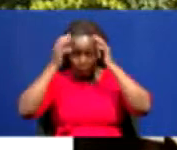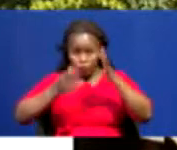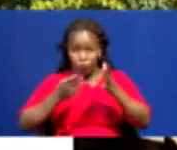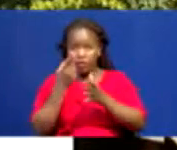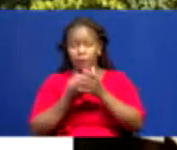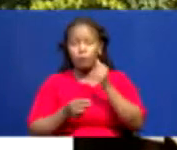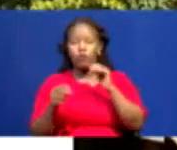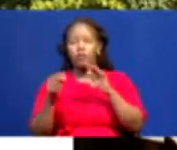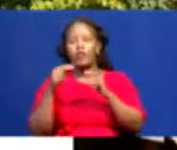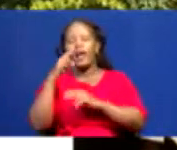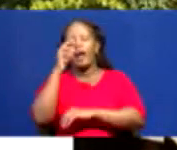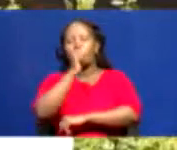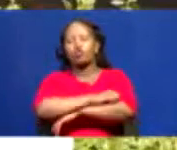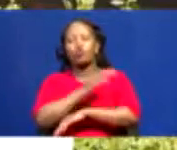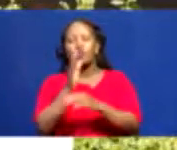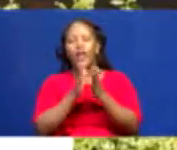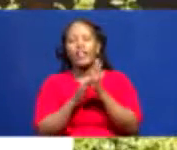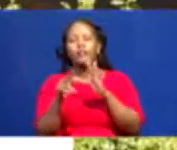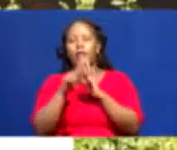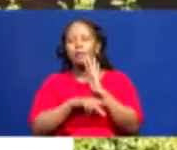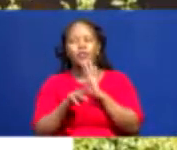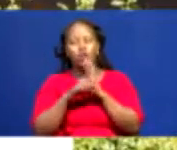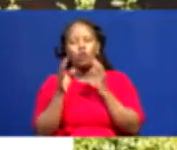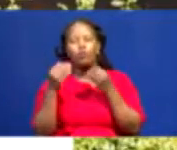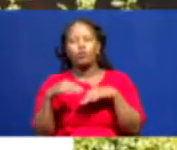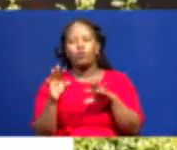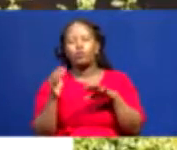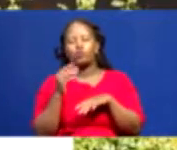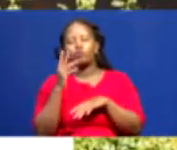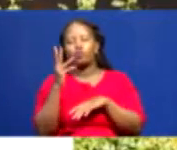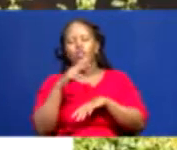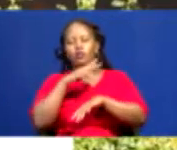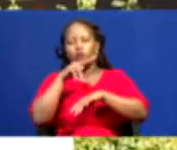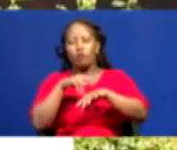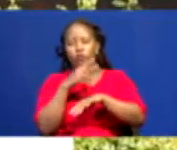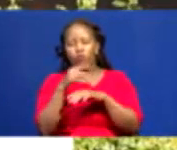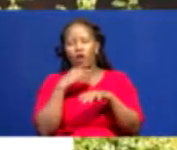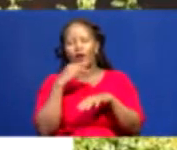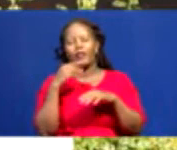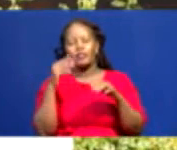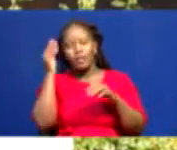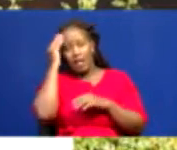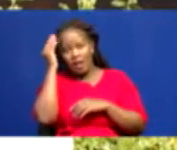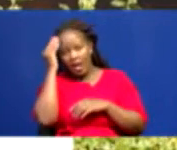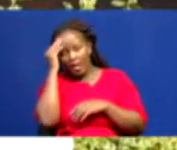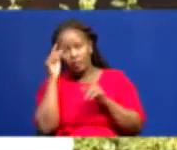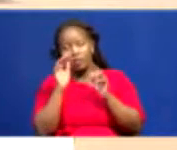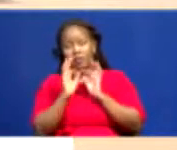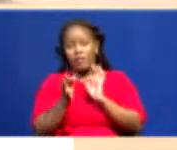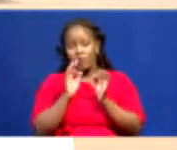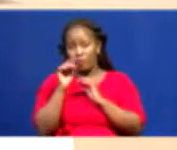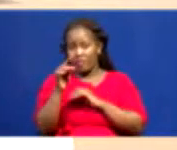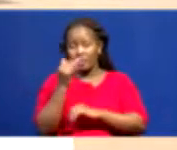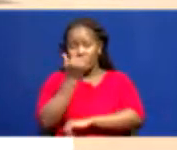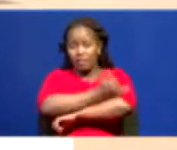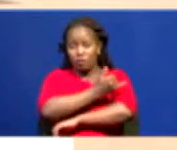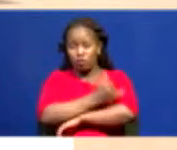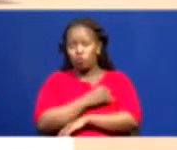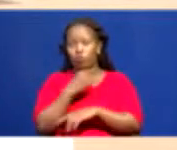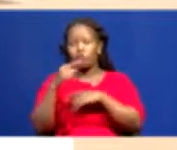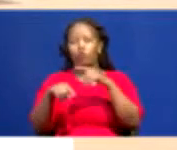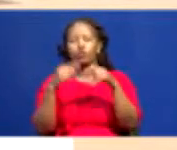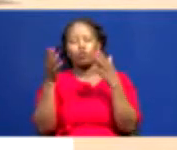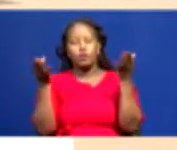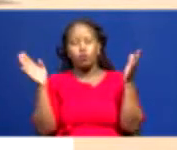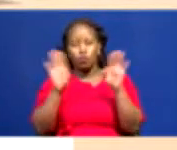secondary and primary schools will lose close to 20 and 14 learning hours respectively if the institutions will remain